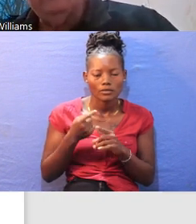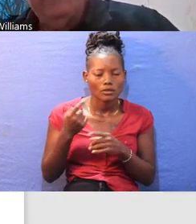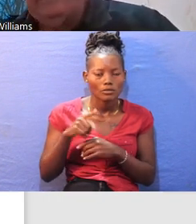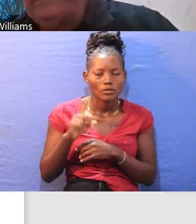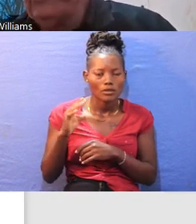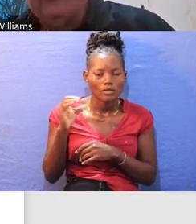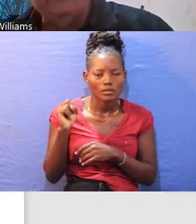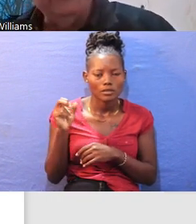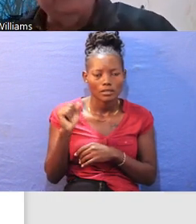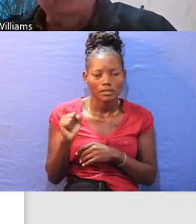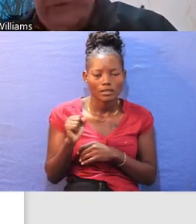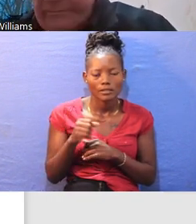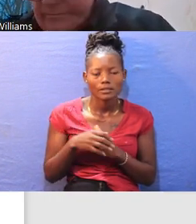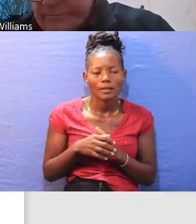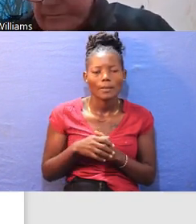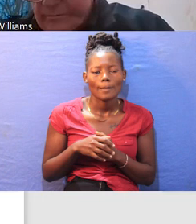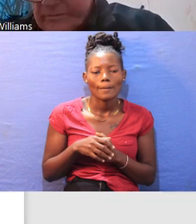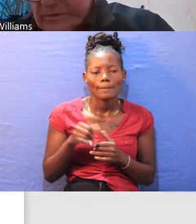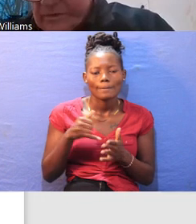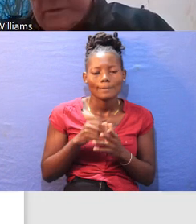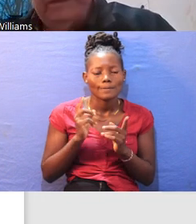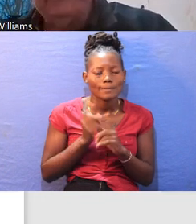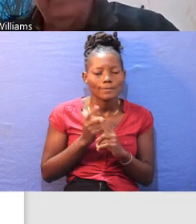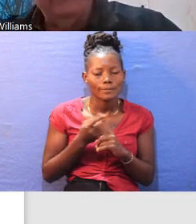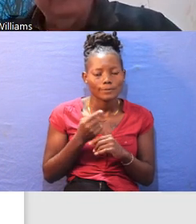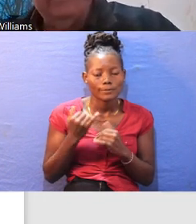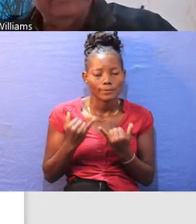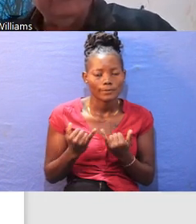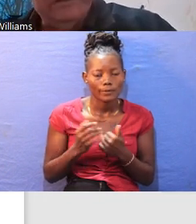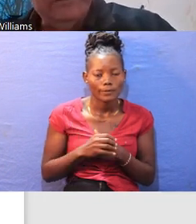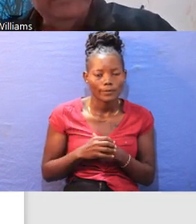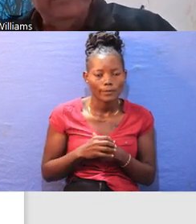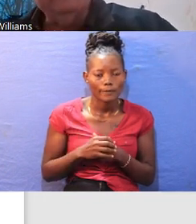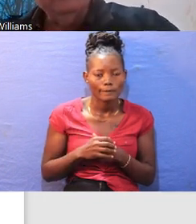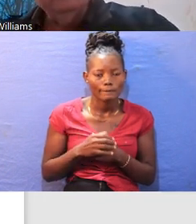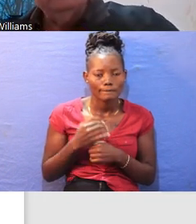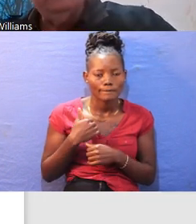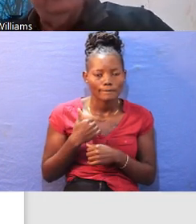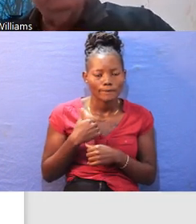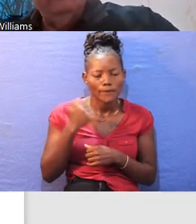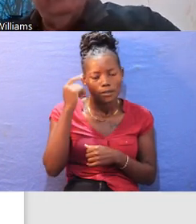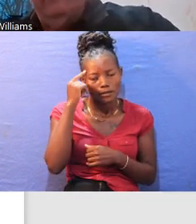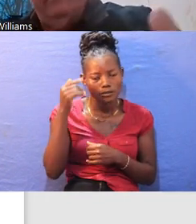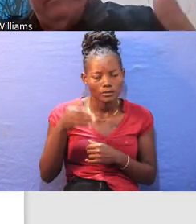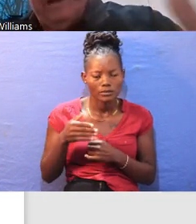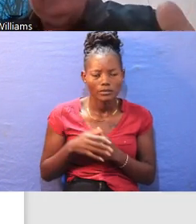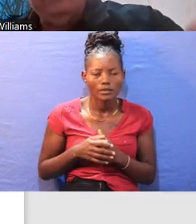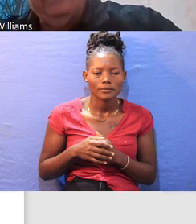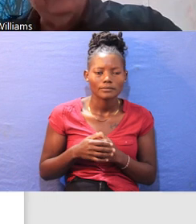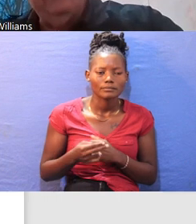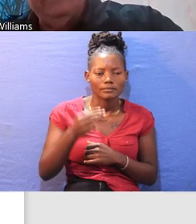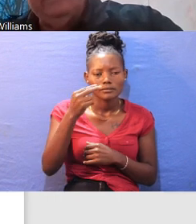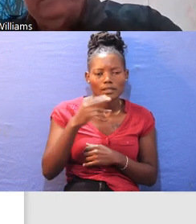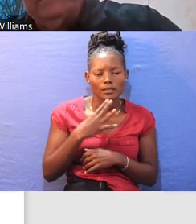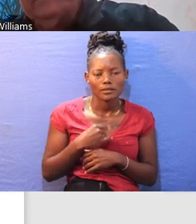it's not as demanding on your central nervous system. It's a little different. So my template